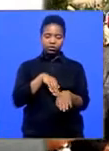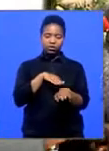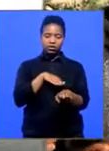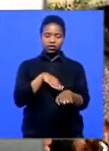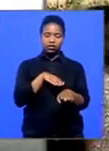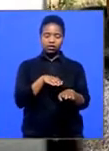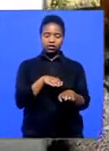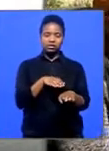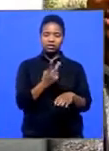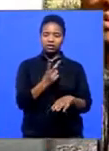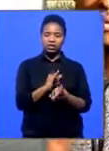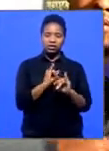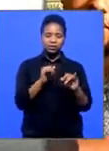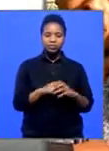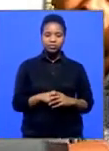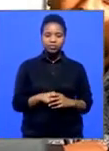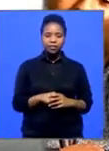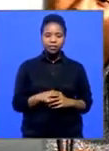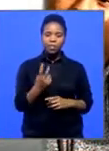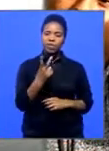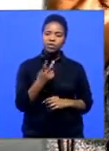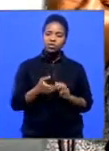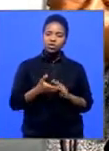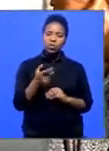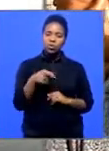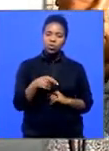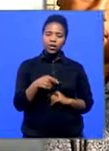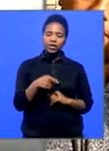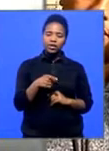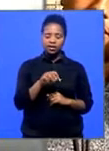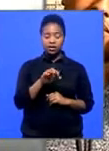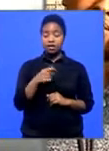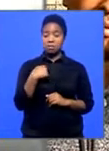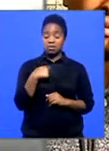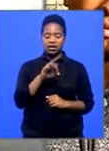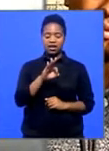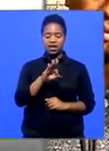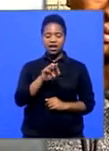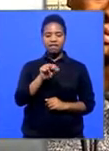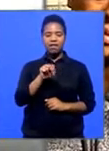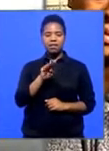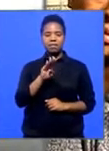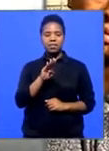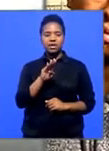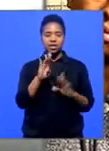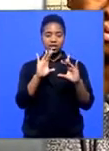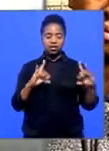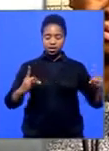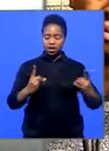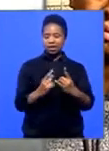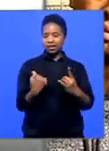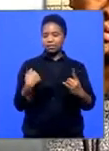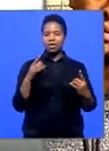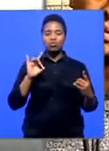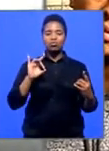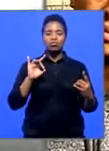to more than one memorial site. Yes, I was at F&B Stadium the other day. Got there pretty early. It